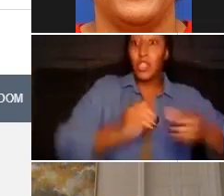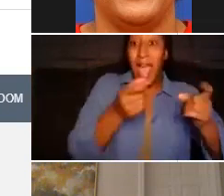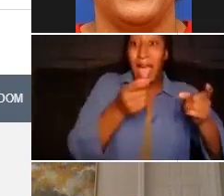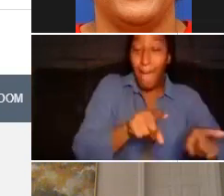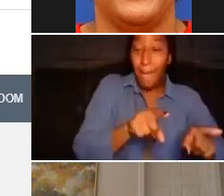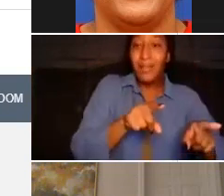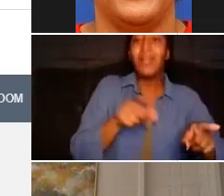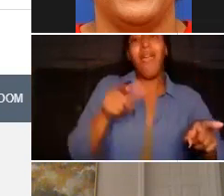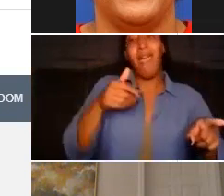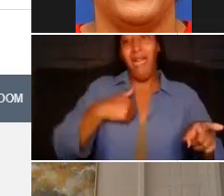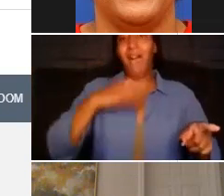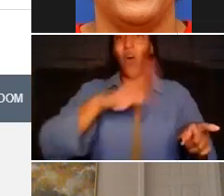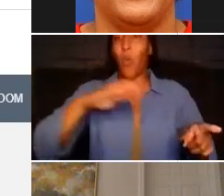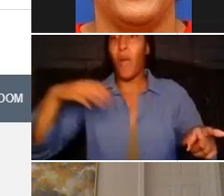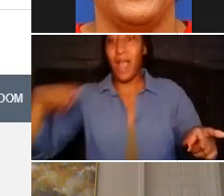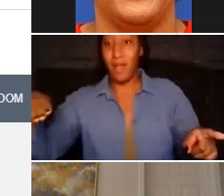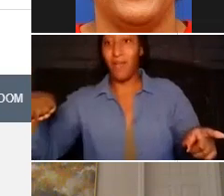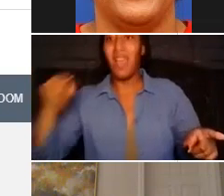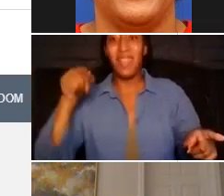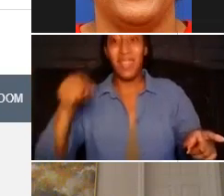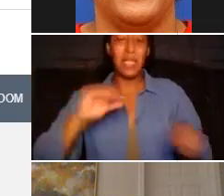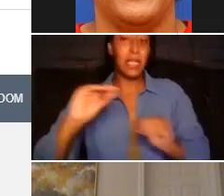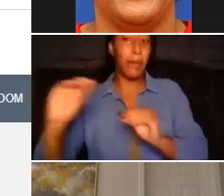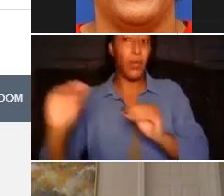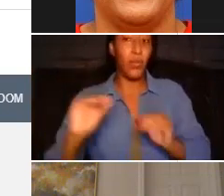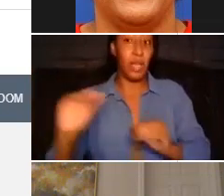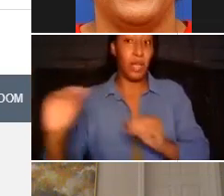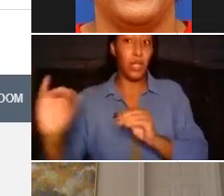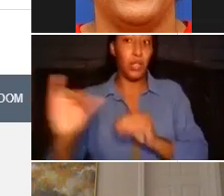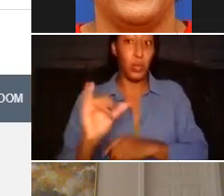So, for example, if you pluck a guitar string,